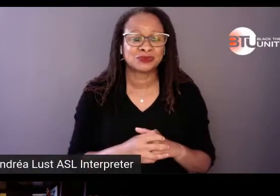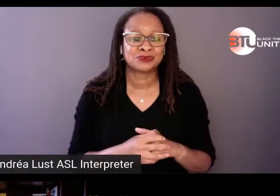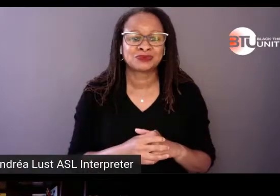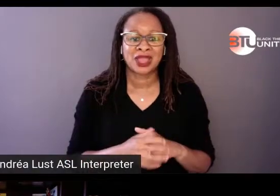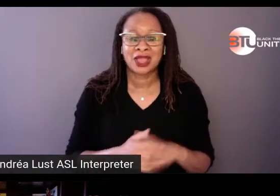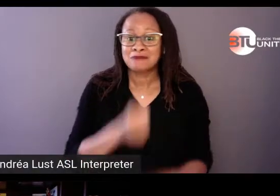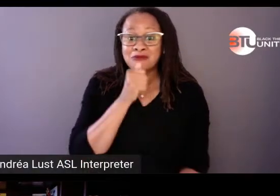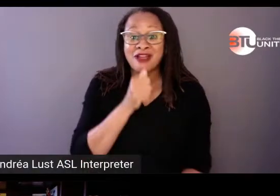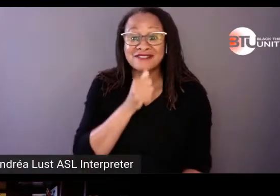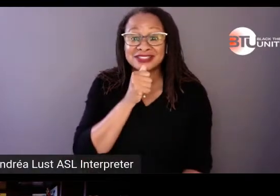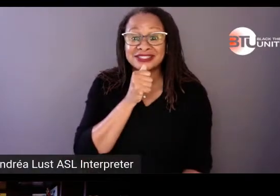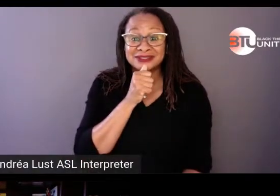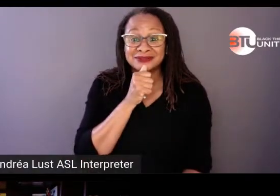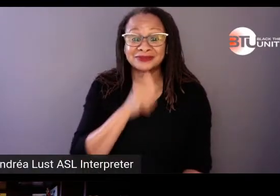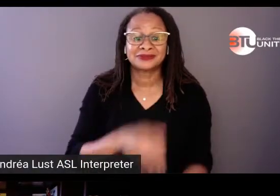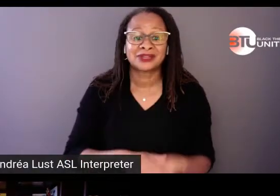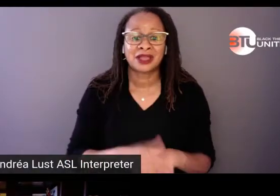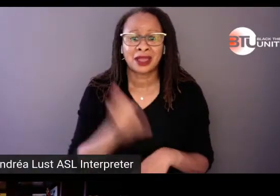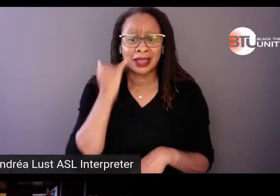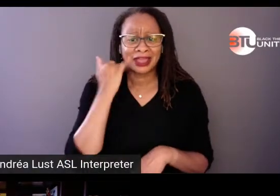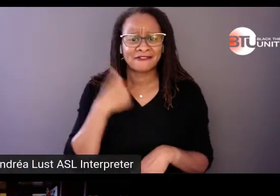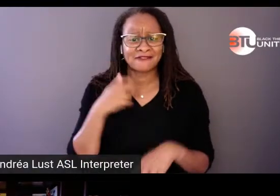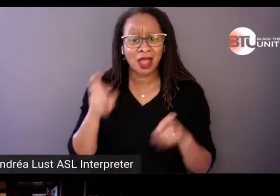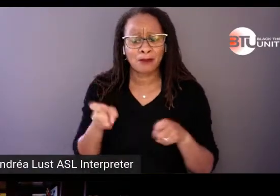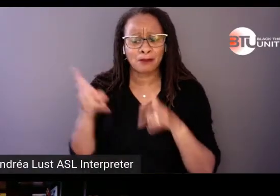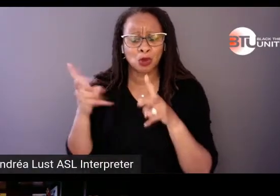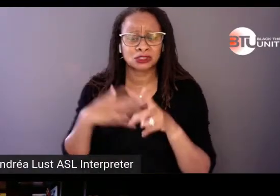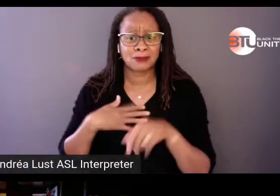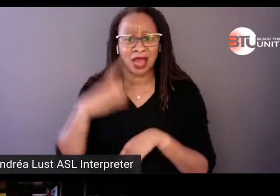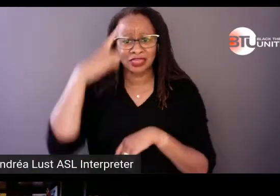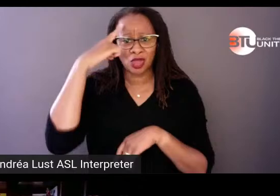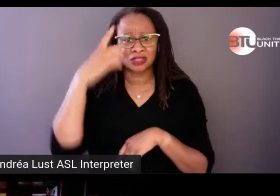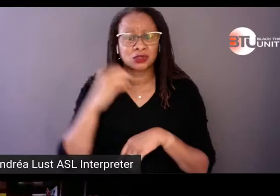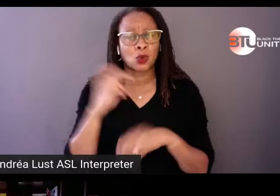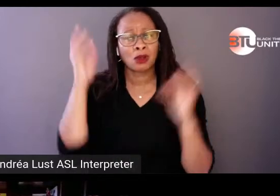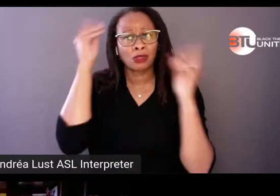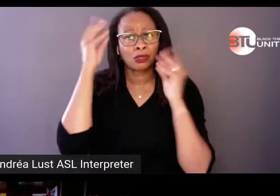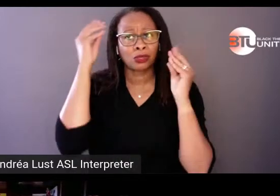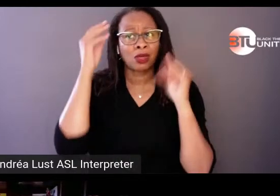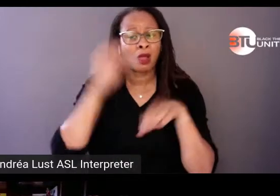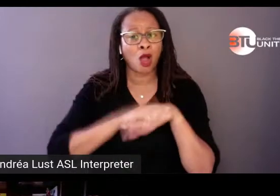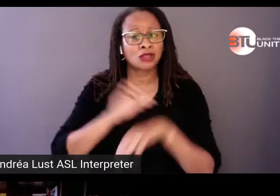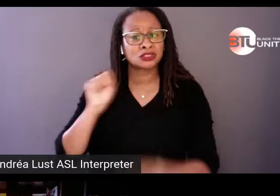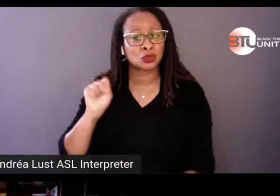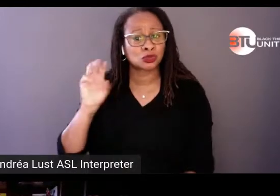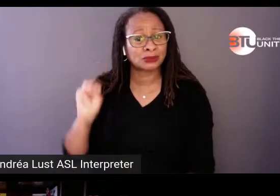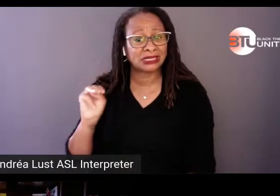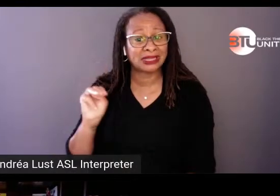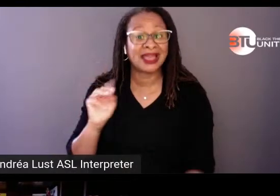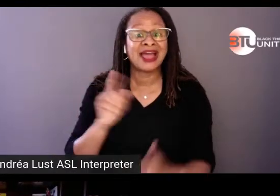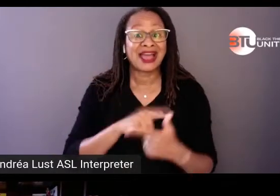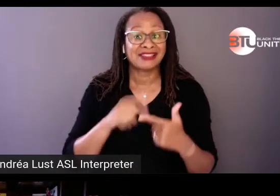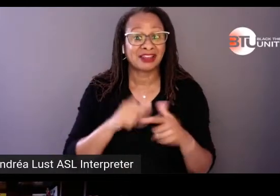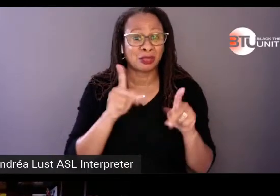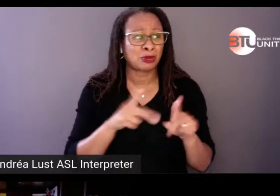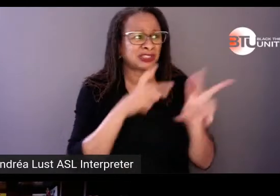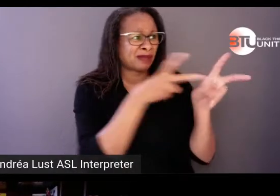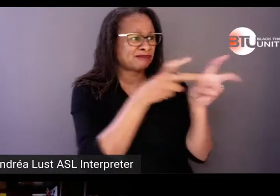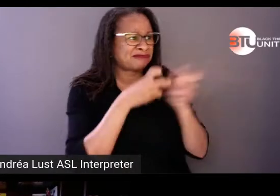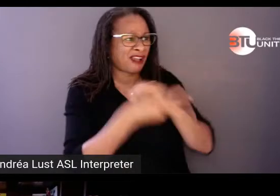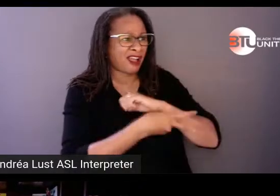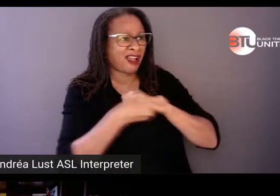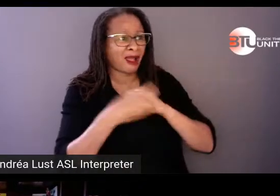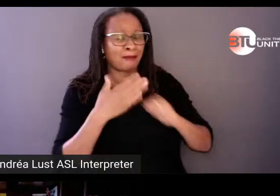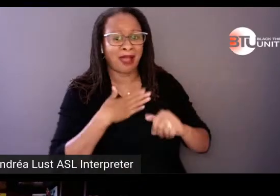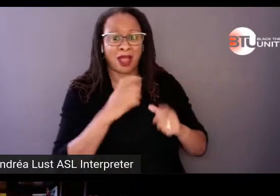privacy. If I post my thoughts or musings on social media and someone then uses my words in a film